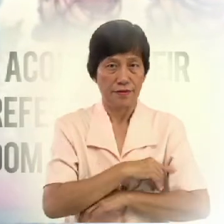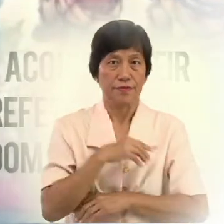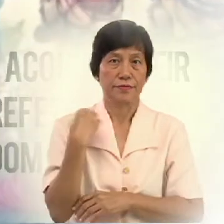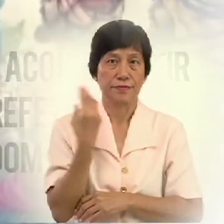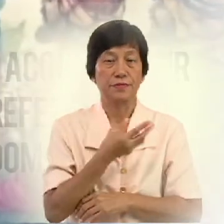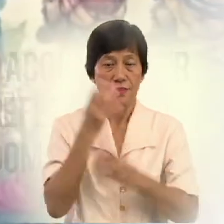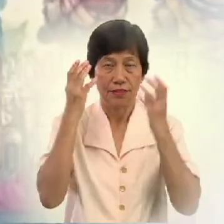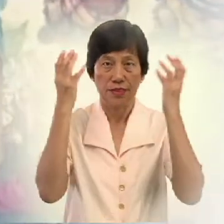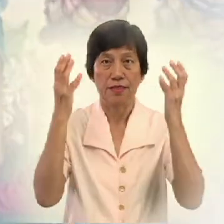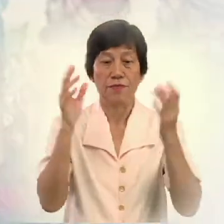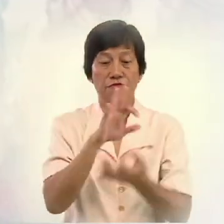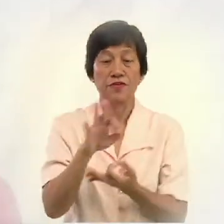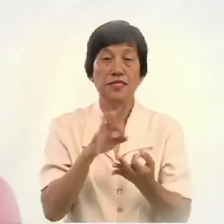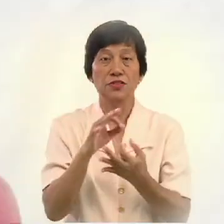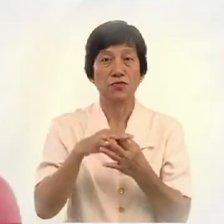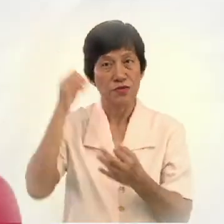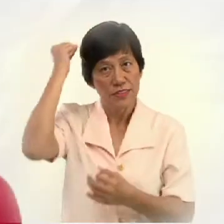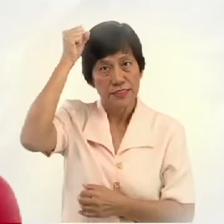God.